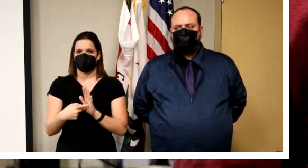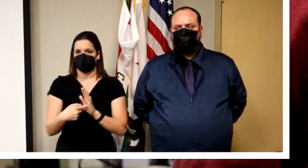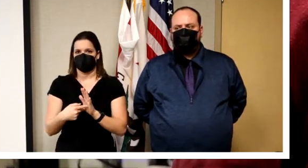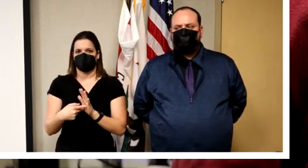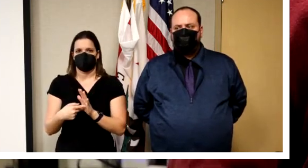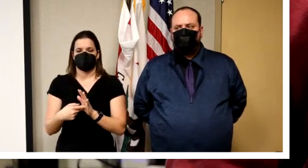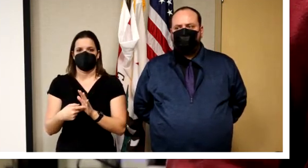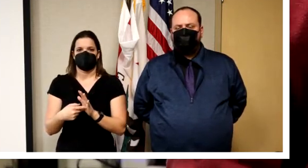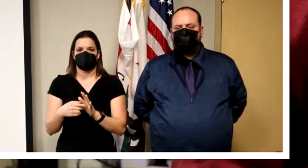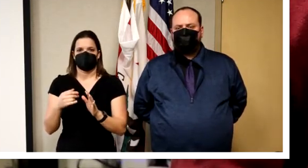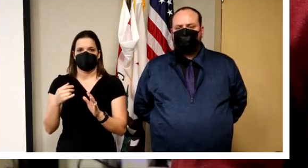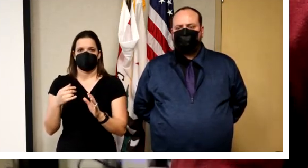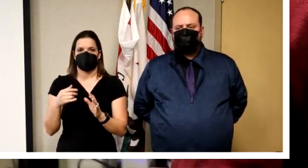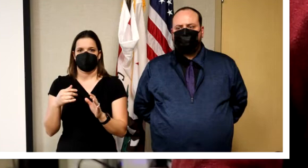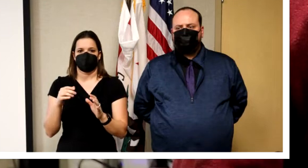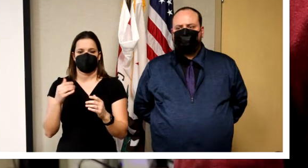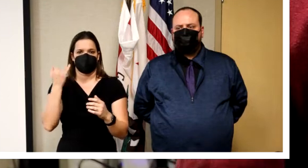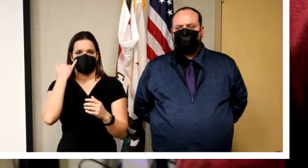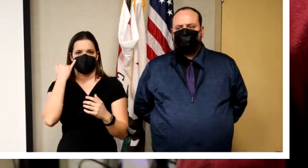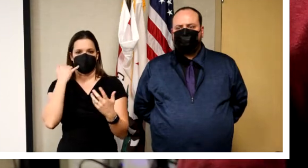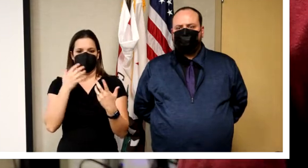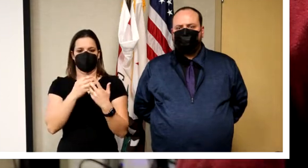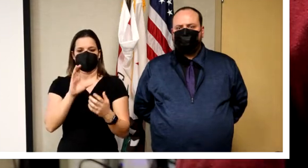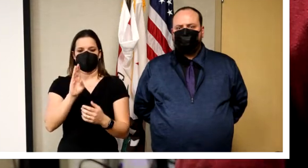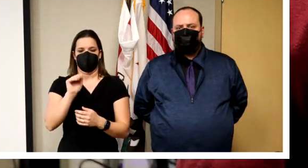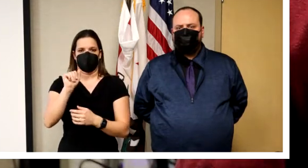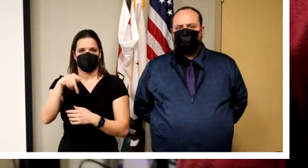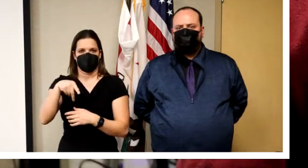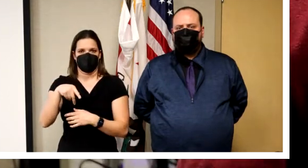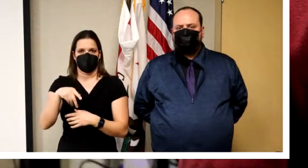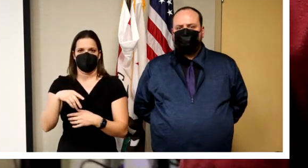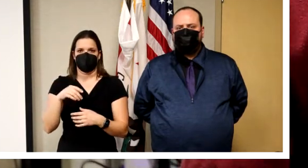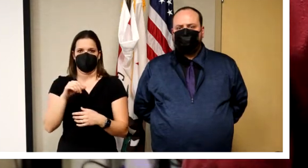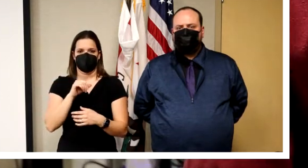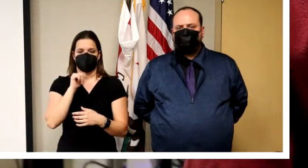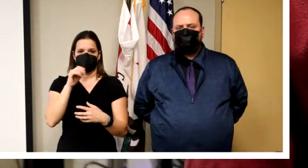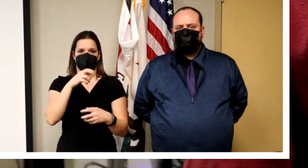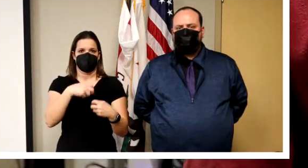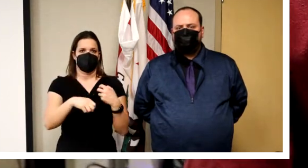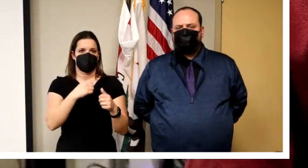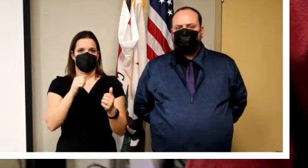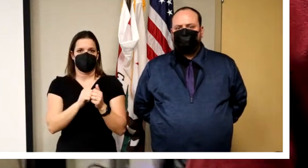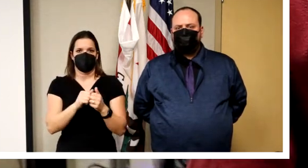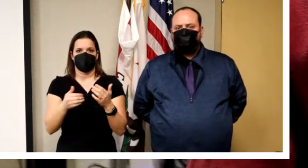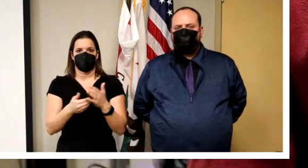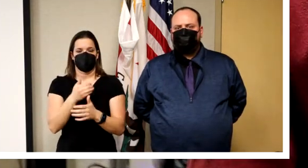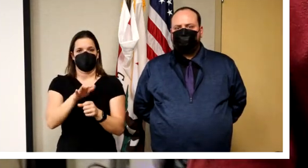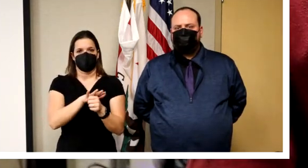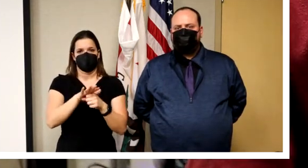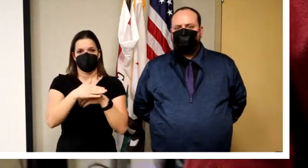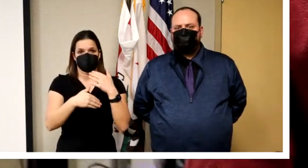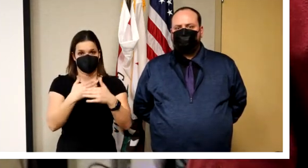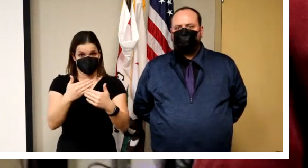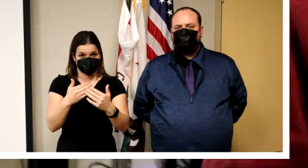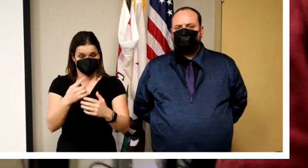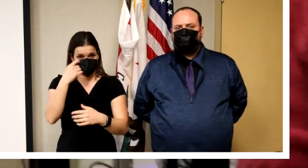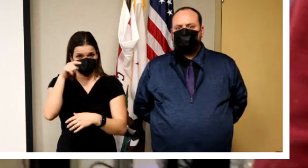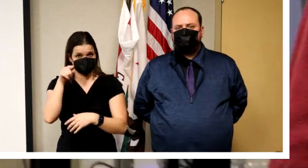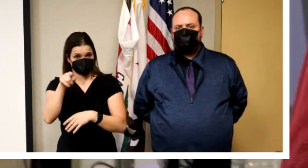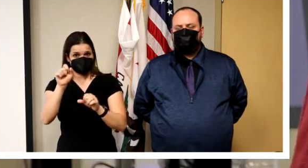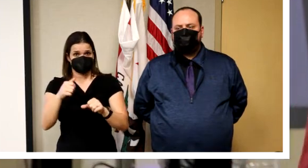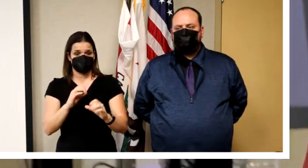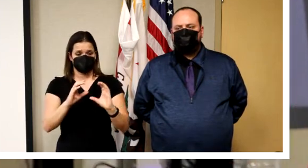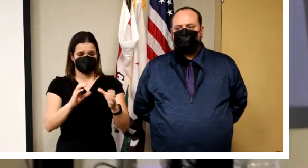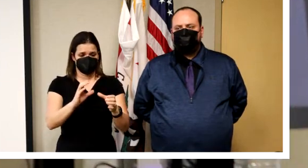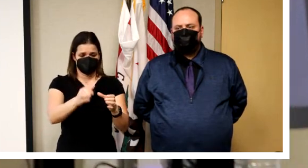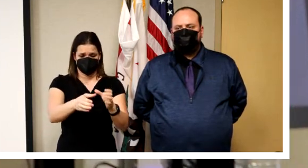that it doesn't meet the CVAP district, that it's totally not at issue in terms of the redistricting process, because you can have